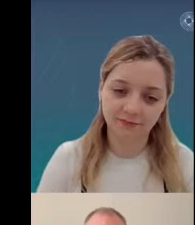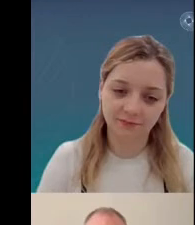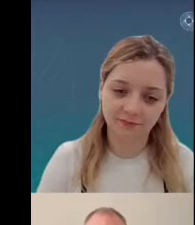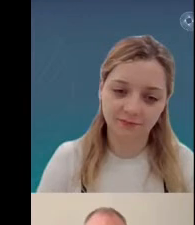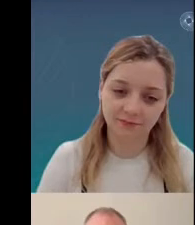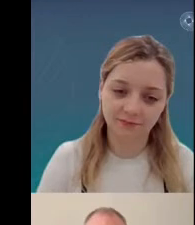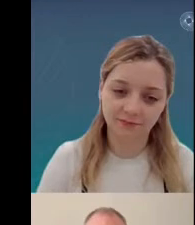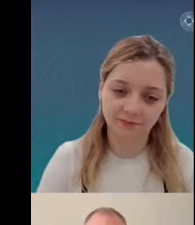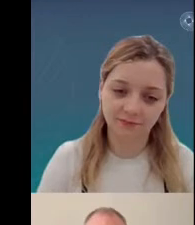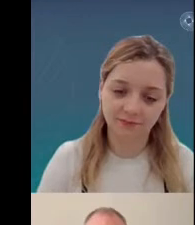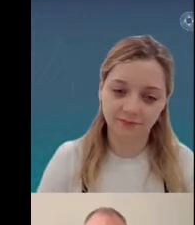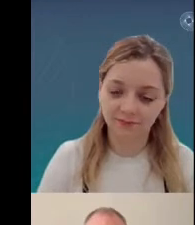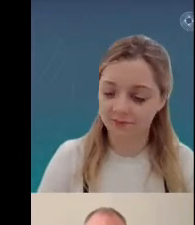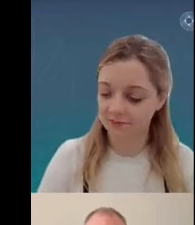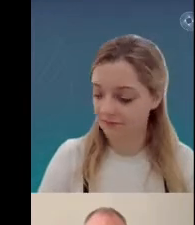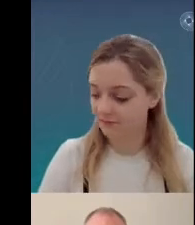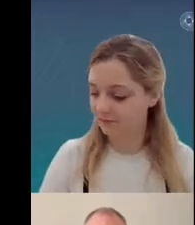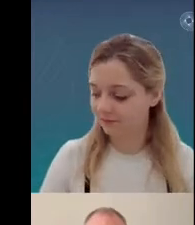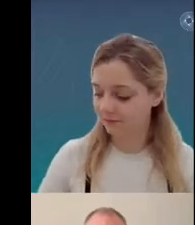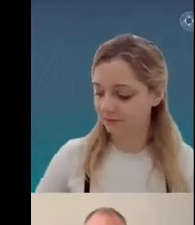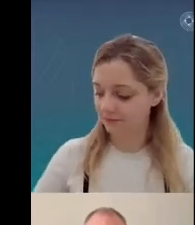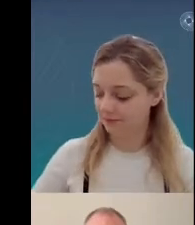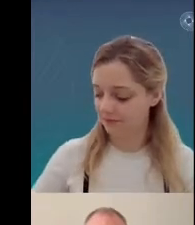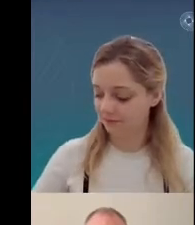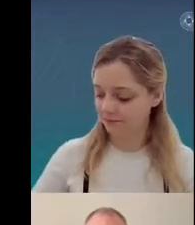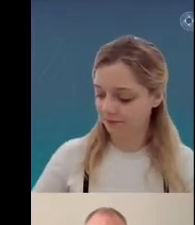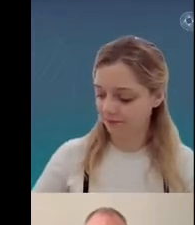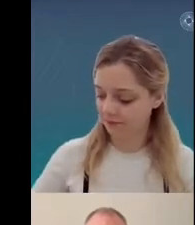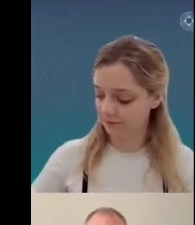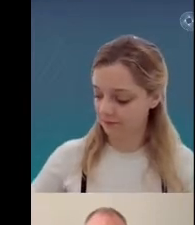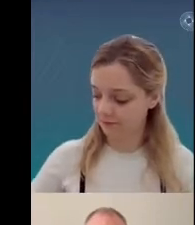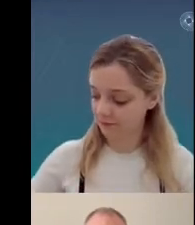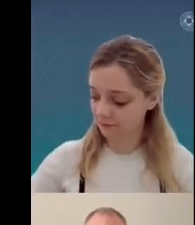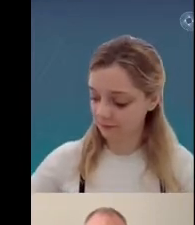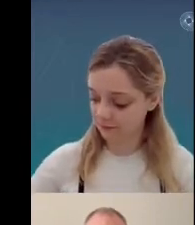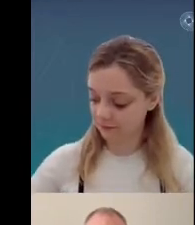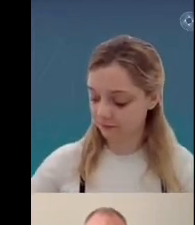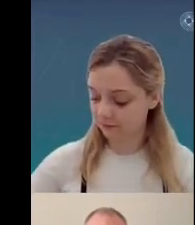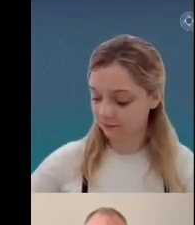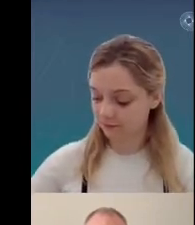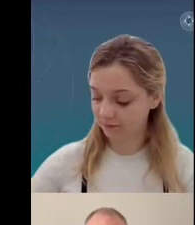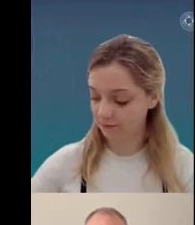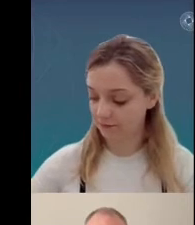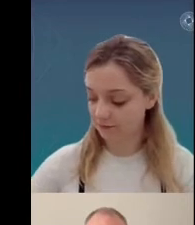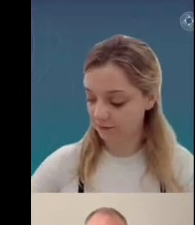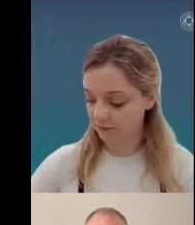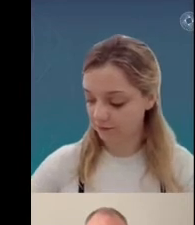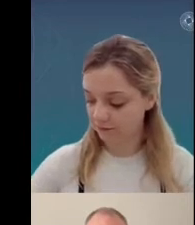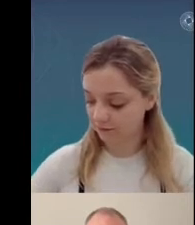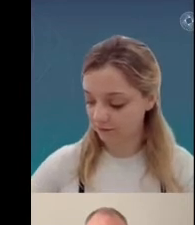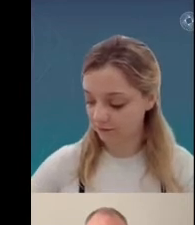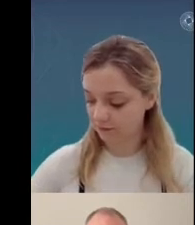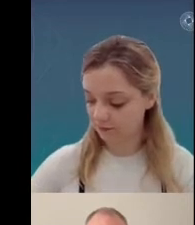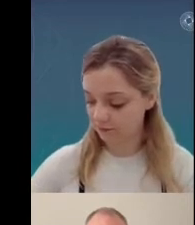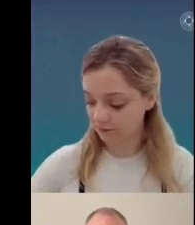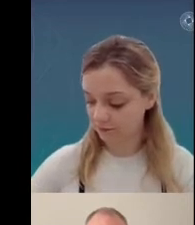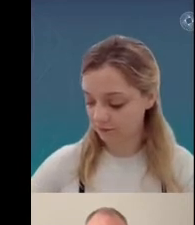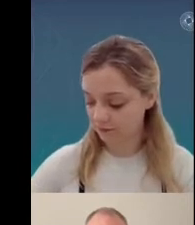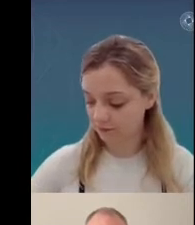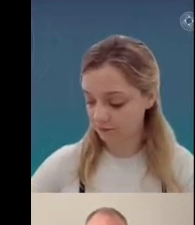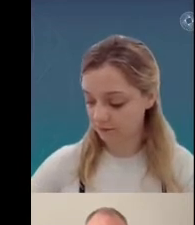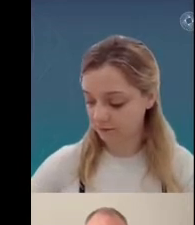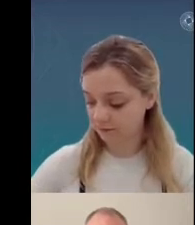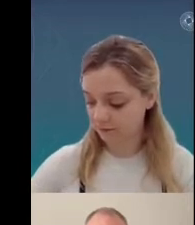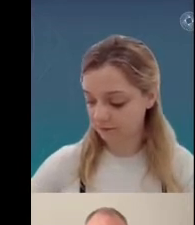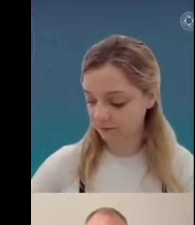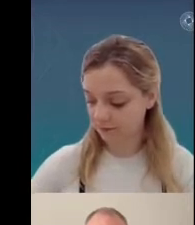endeavouring to allow all learners to access accredited qualifications that will help them progress professionally or educationally speaking. I feel that this is very important to open